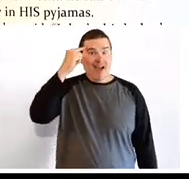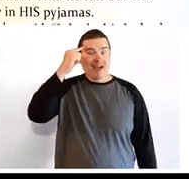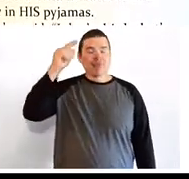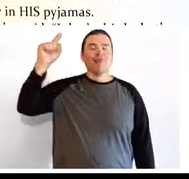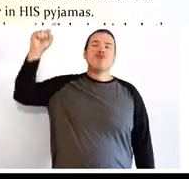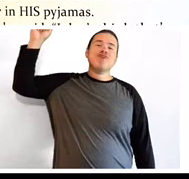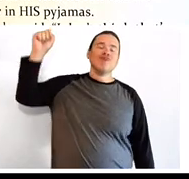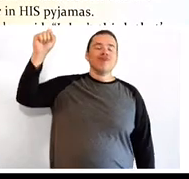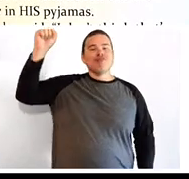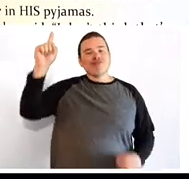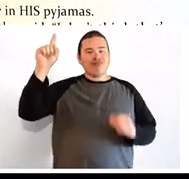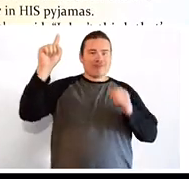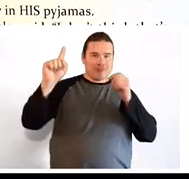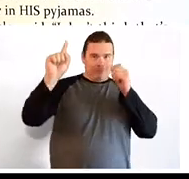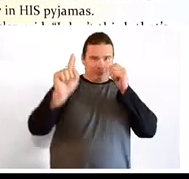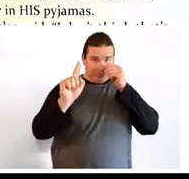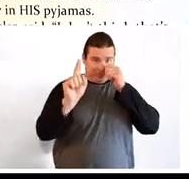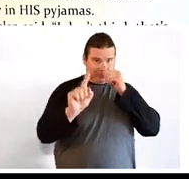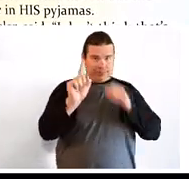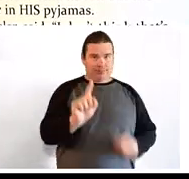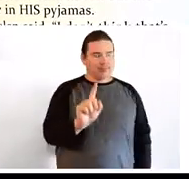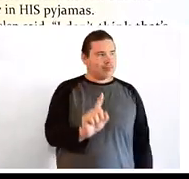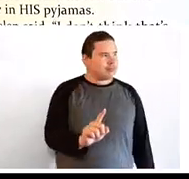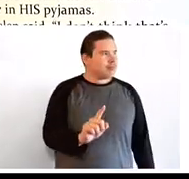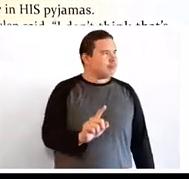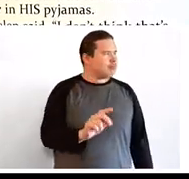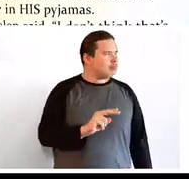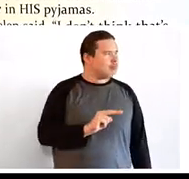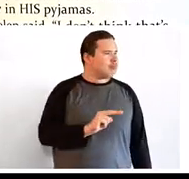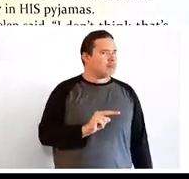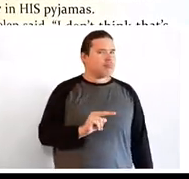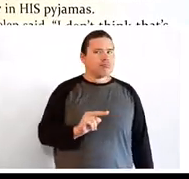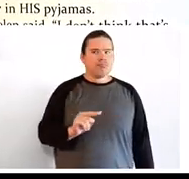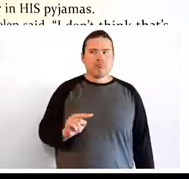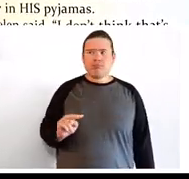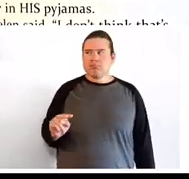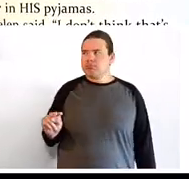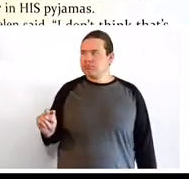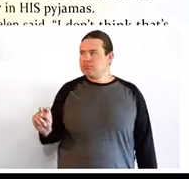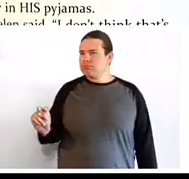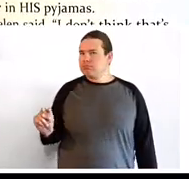Then Helen's father came downstairs and said,